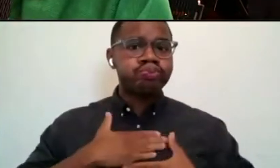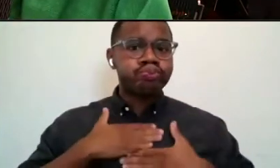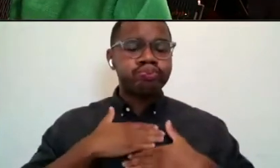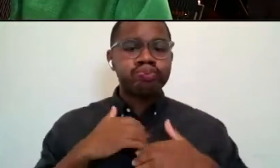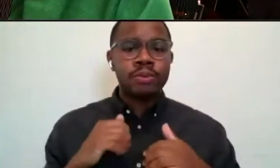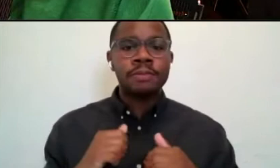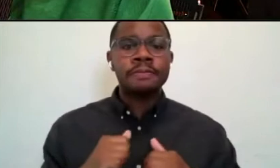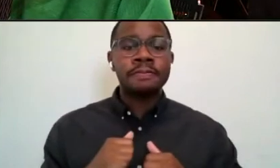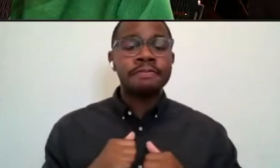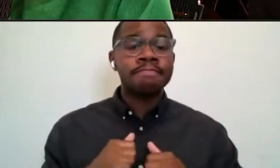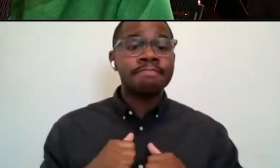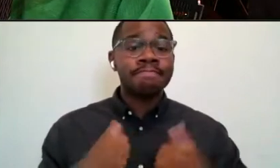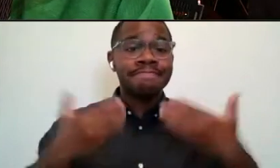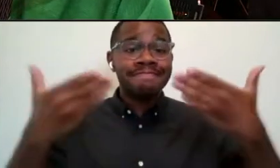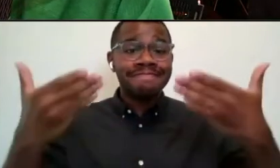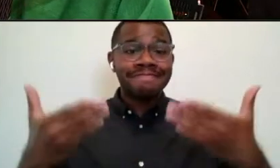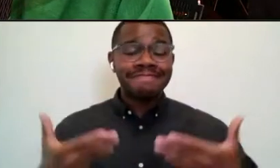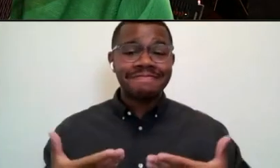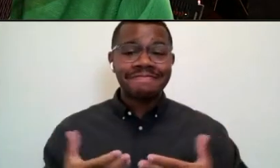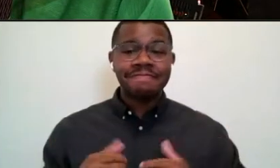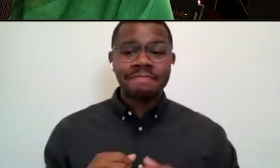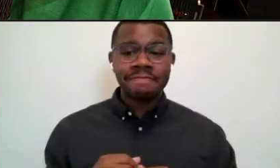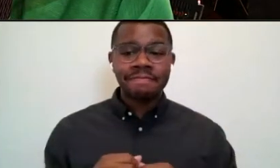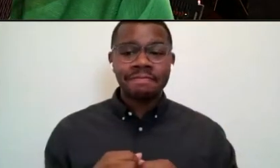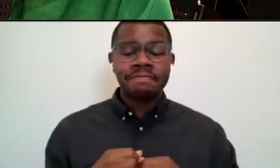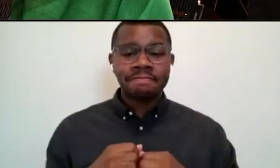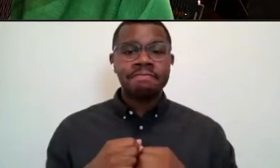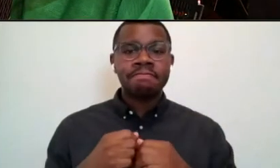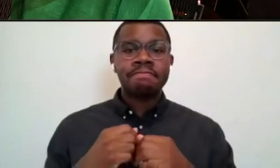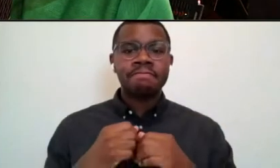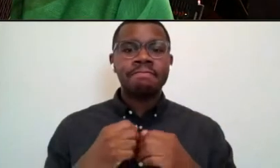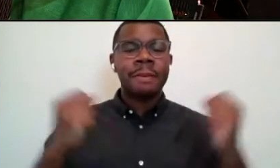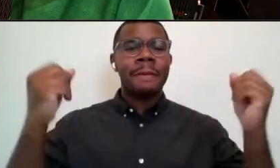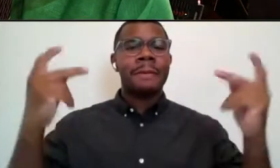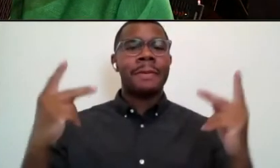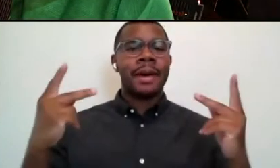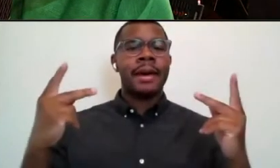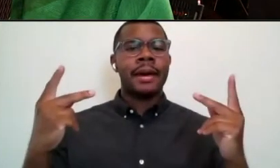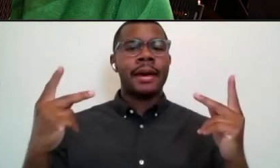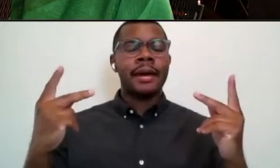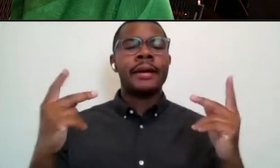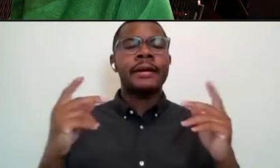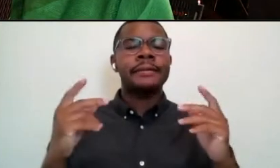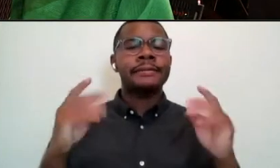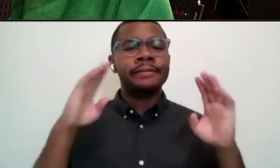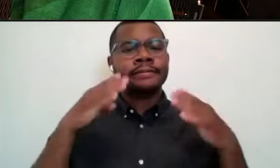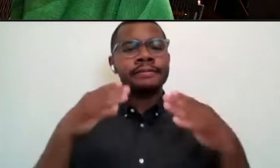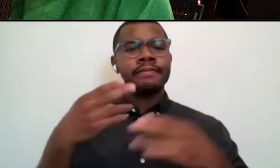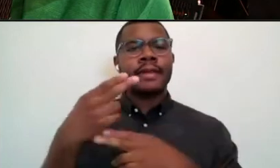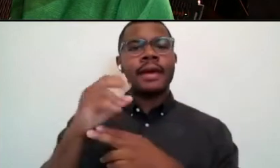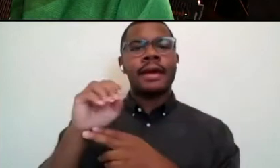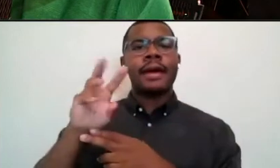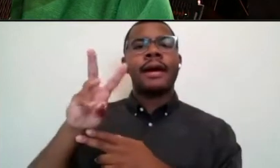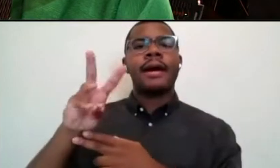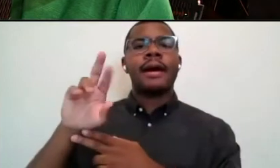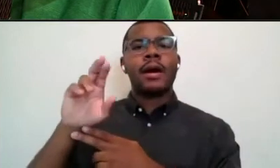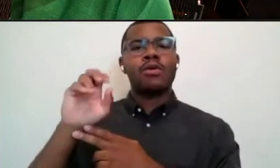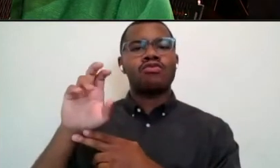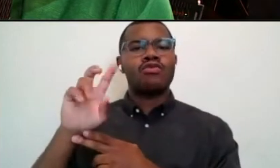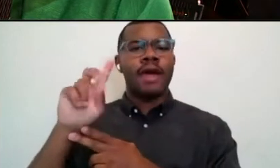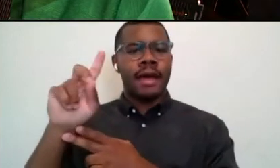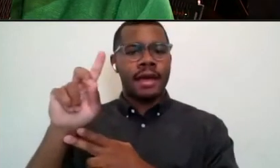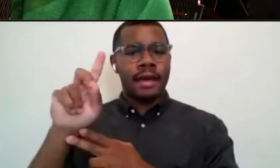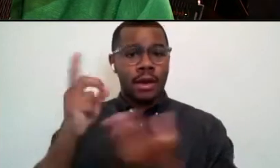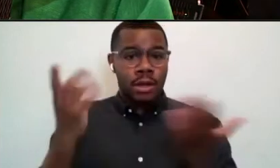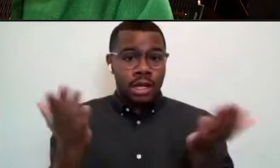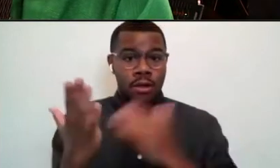Welcome. So we're back now on HowlRound. For those of you who were with us earlier this morning, welcome back. And for those who are just